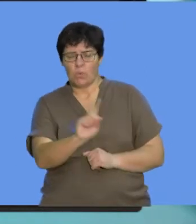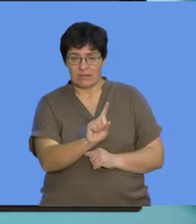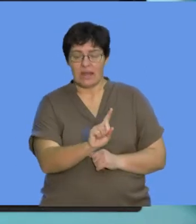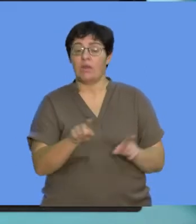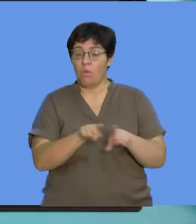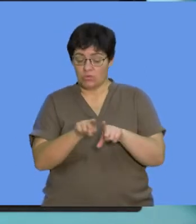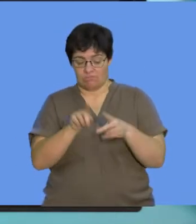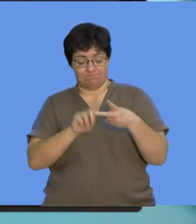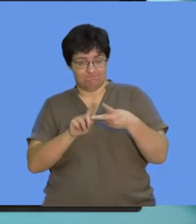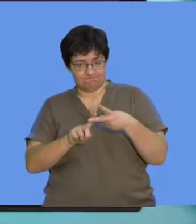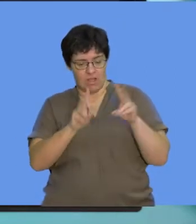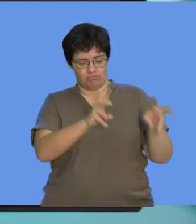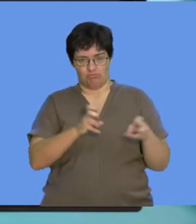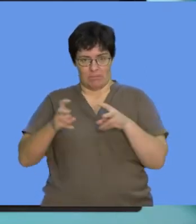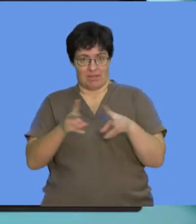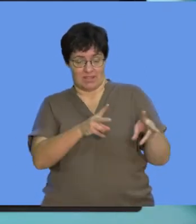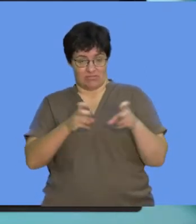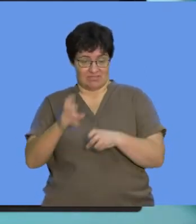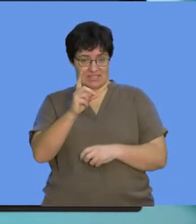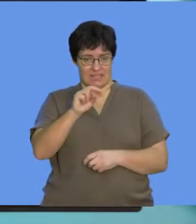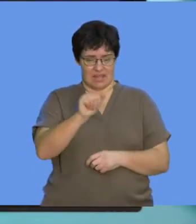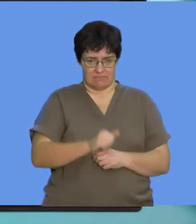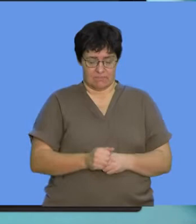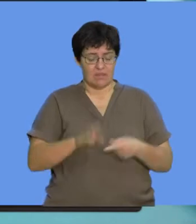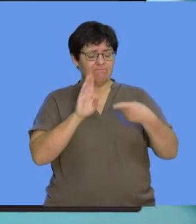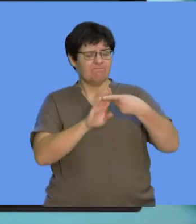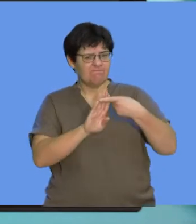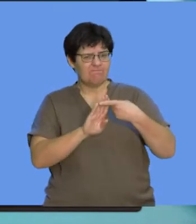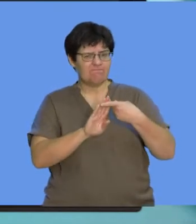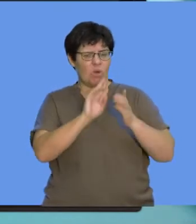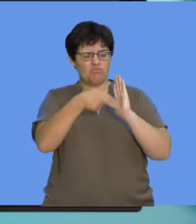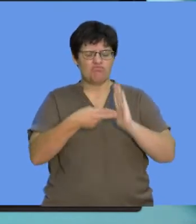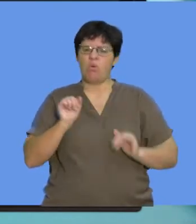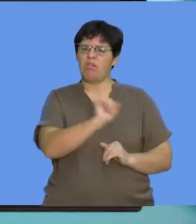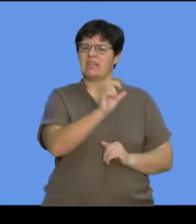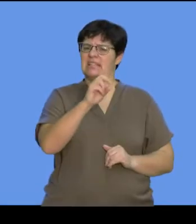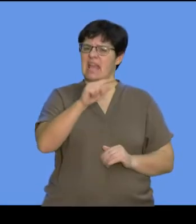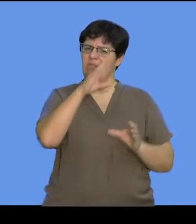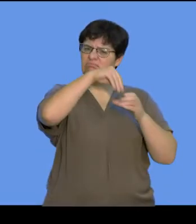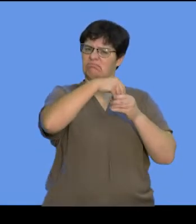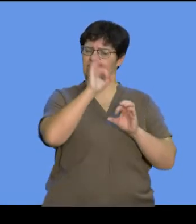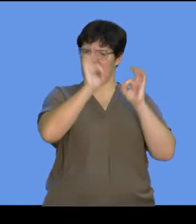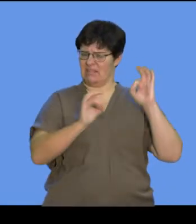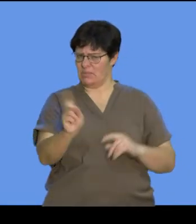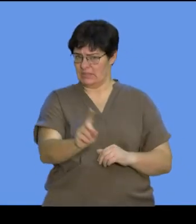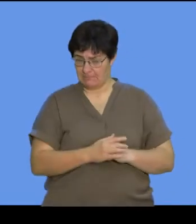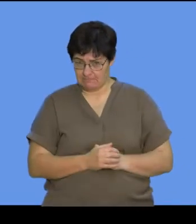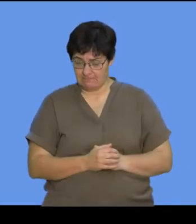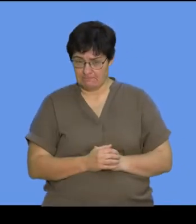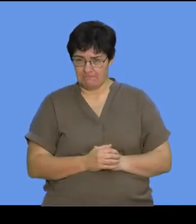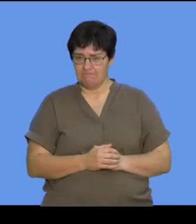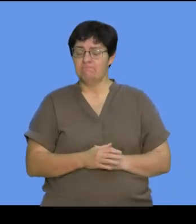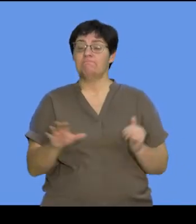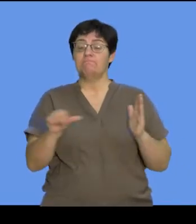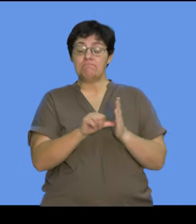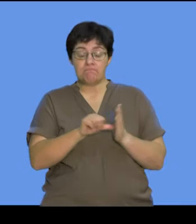replication. So let's try and understand what is the role of DNA in a cell. So when we try and understand the role of DNA, it's important